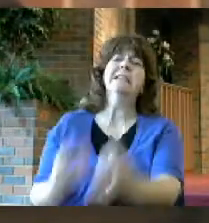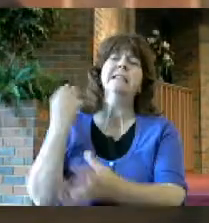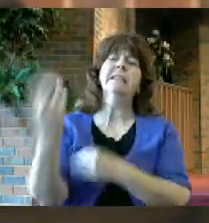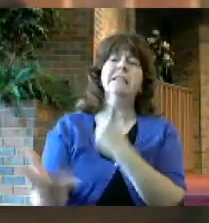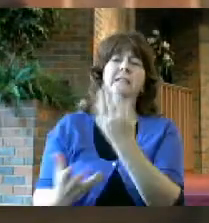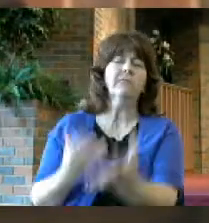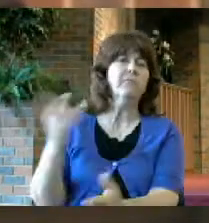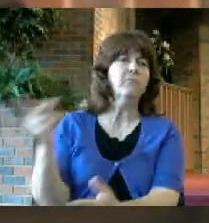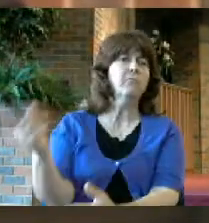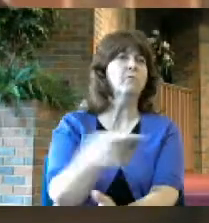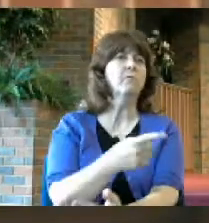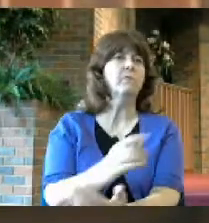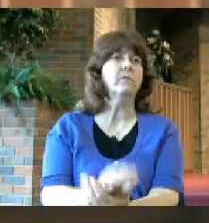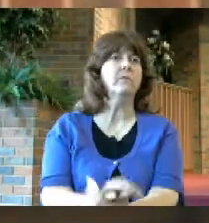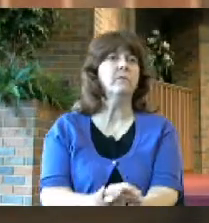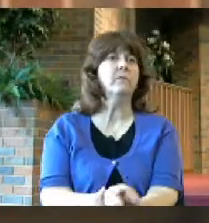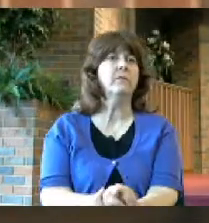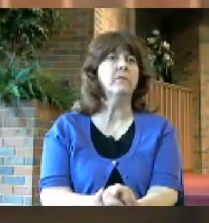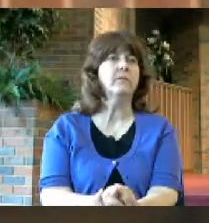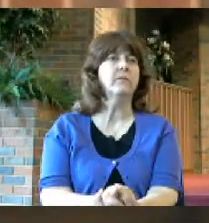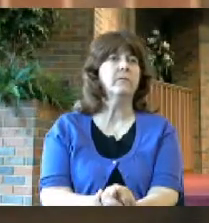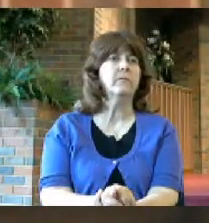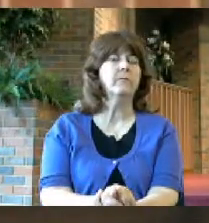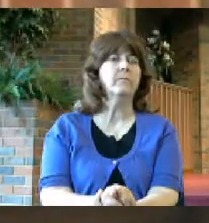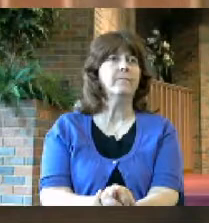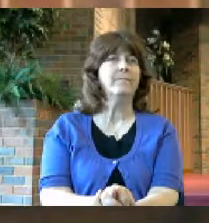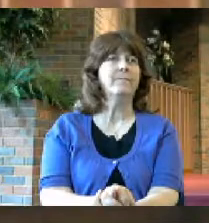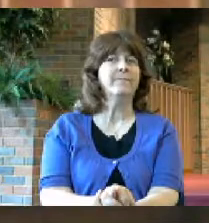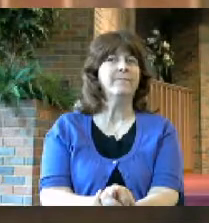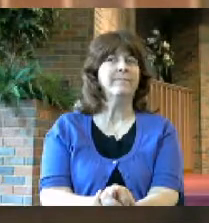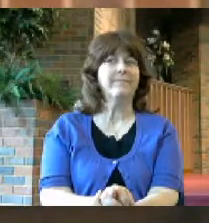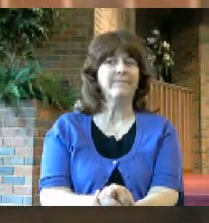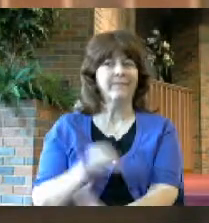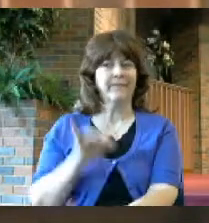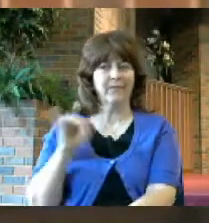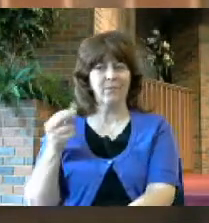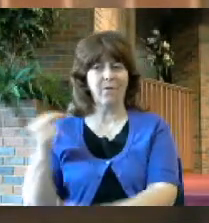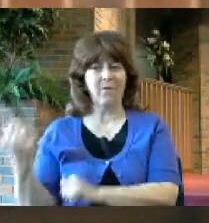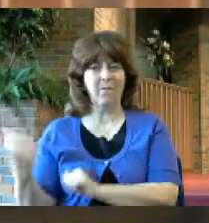They are not saying the things that John the Baptist did.